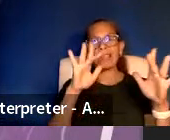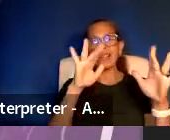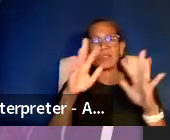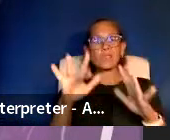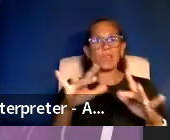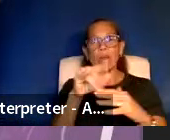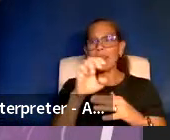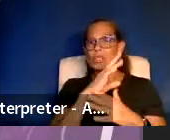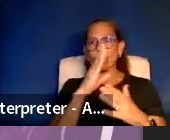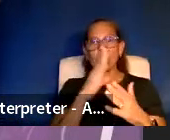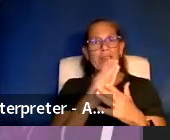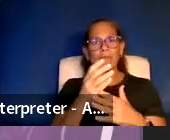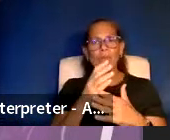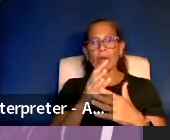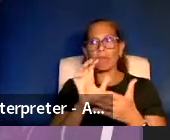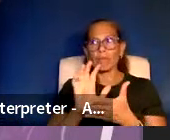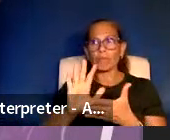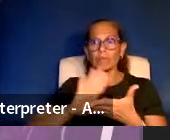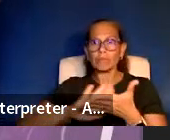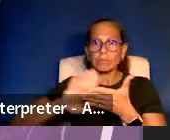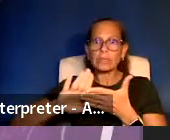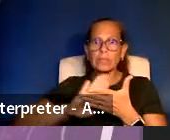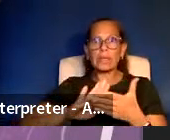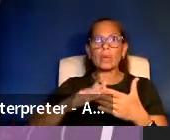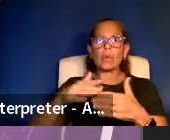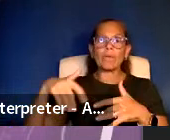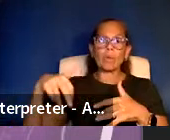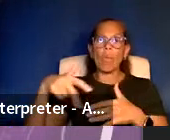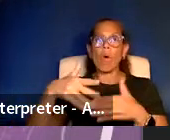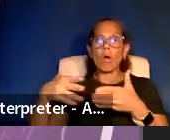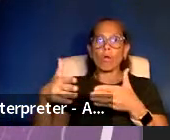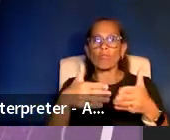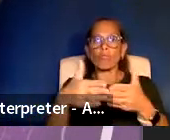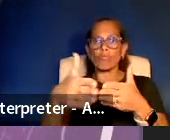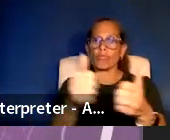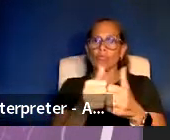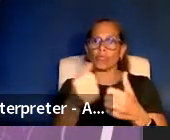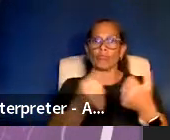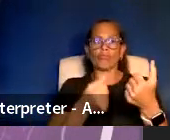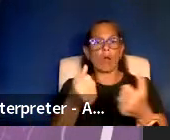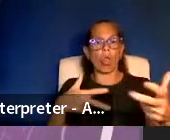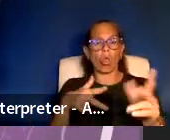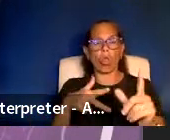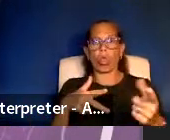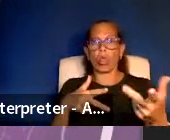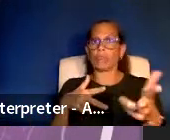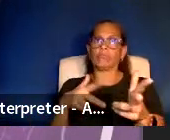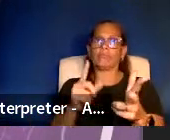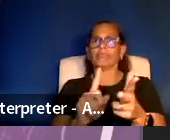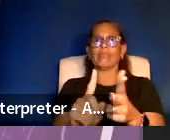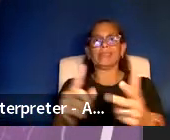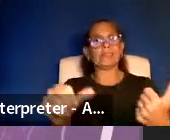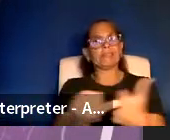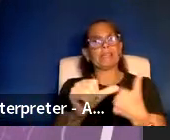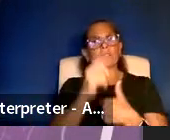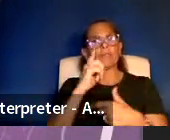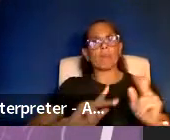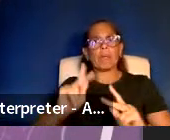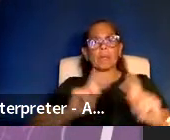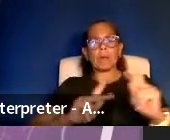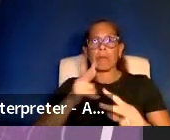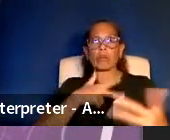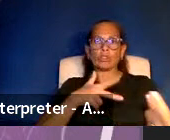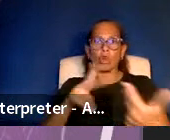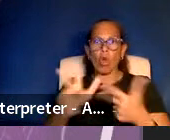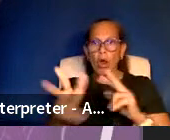never removed, which forces people to walk on the road along with moving cars. The intersection of Tremont and Commonwealth is dangerous for pedestrians due to cars